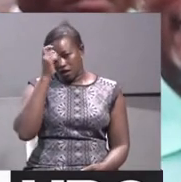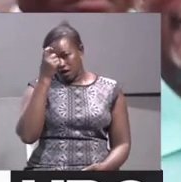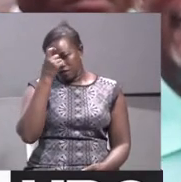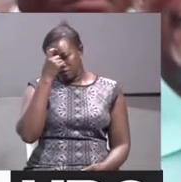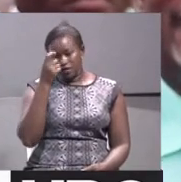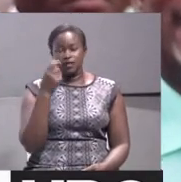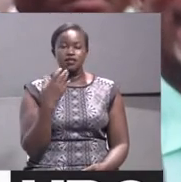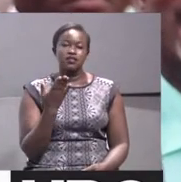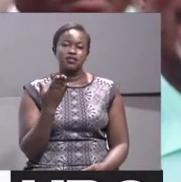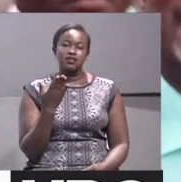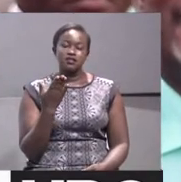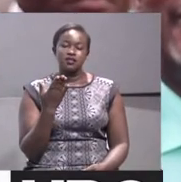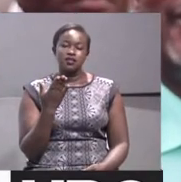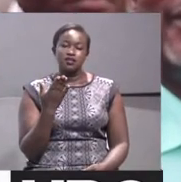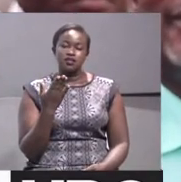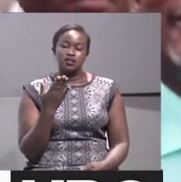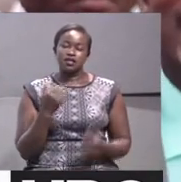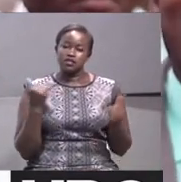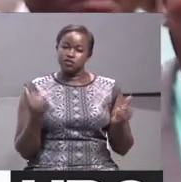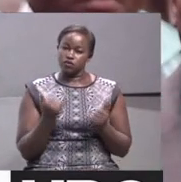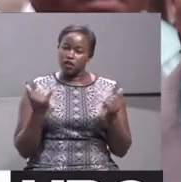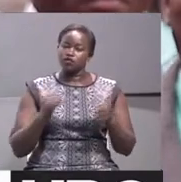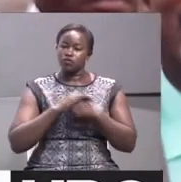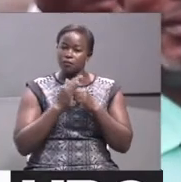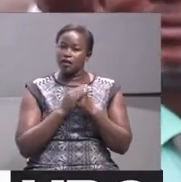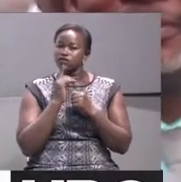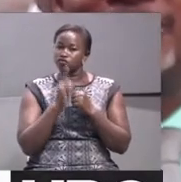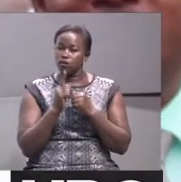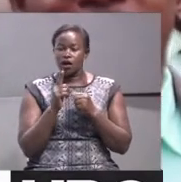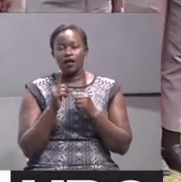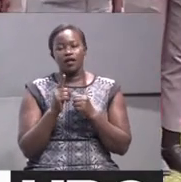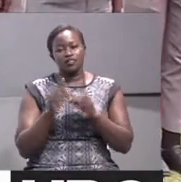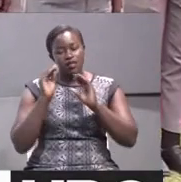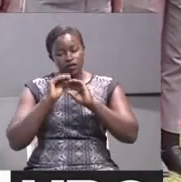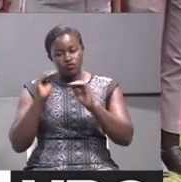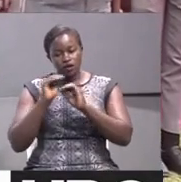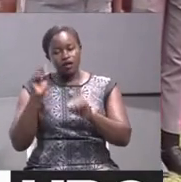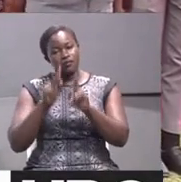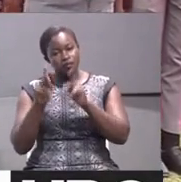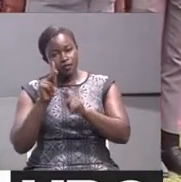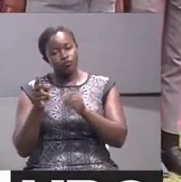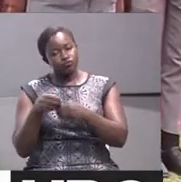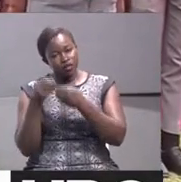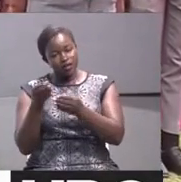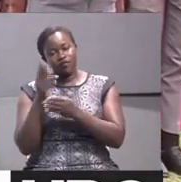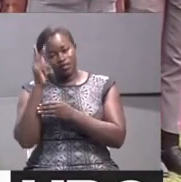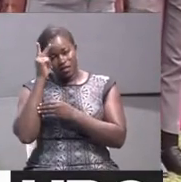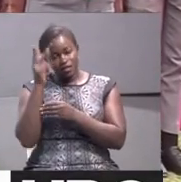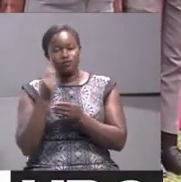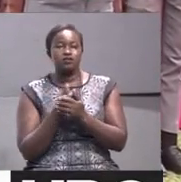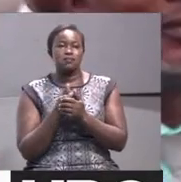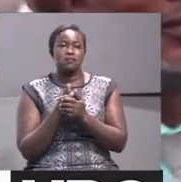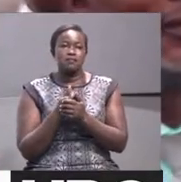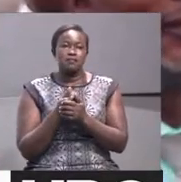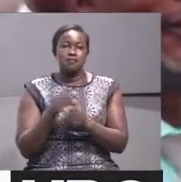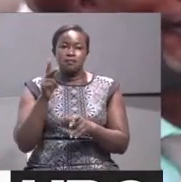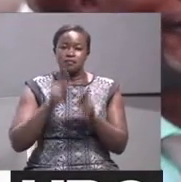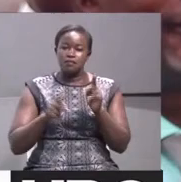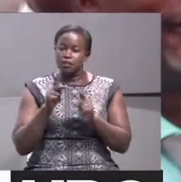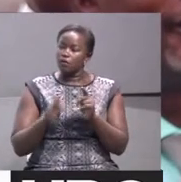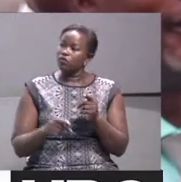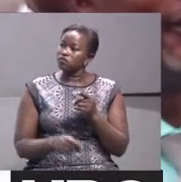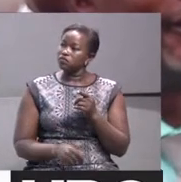support to ensure that we give kids training. people have moved behind here, you must have